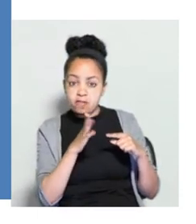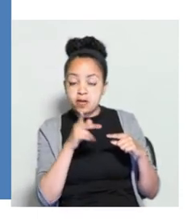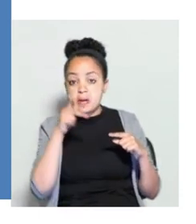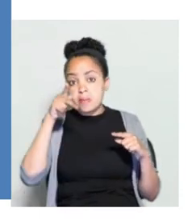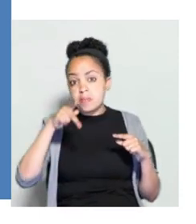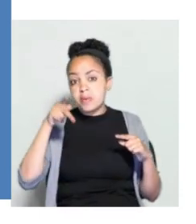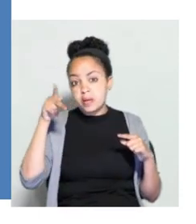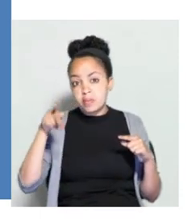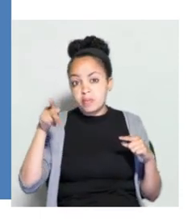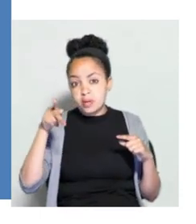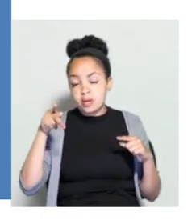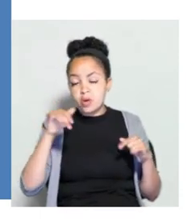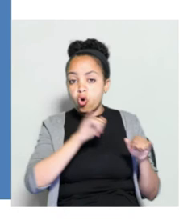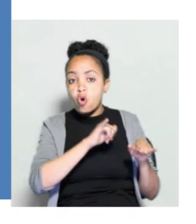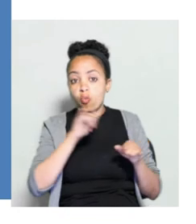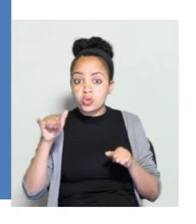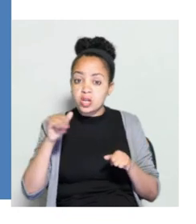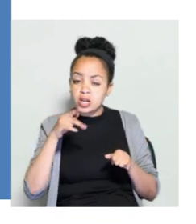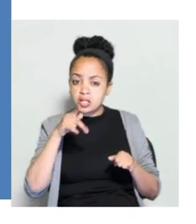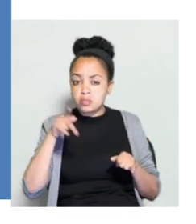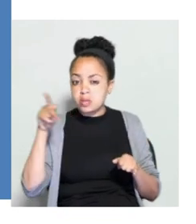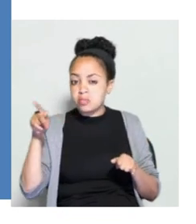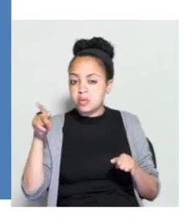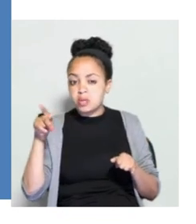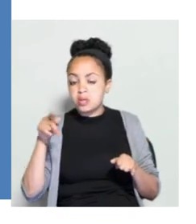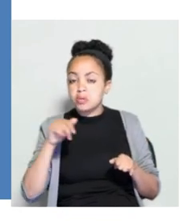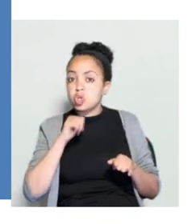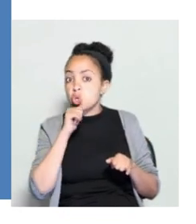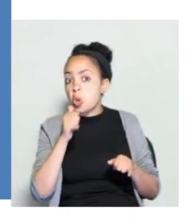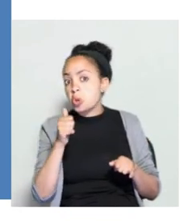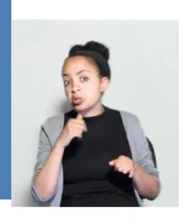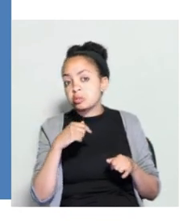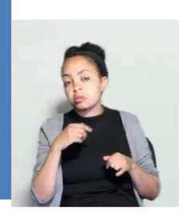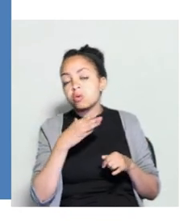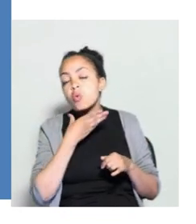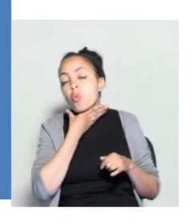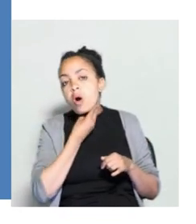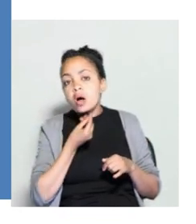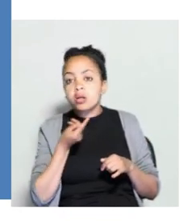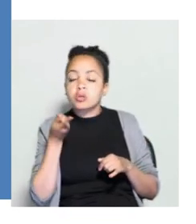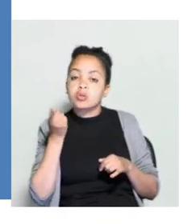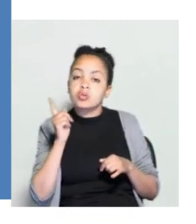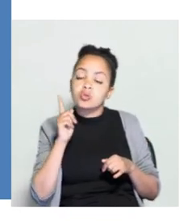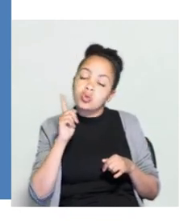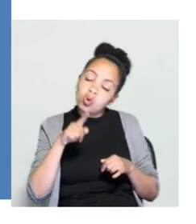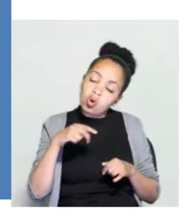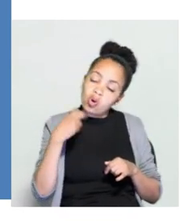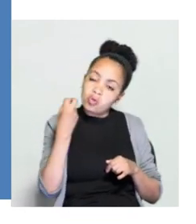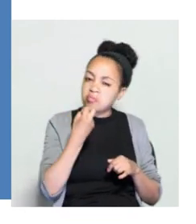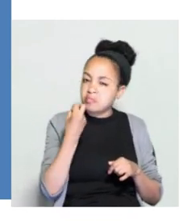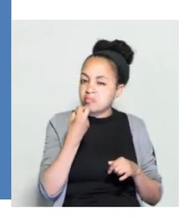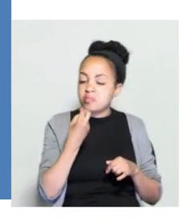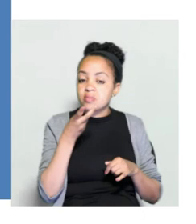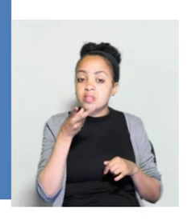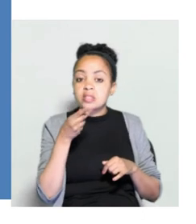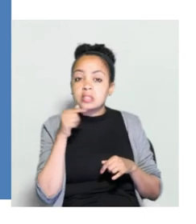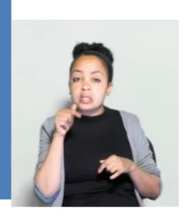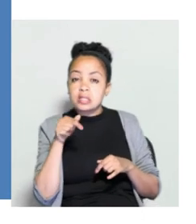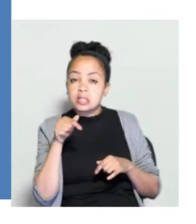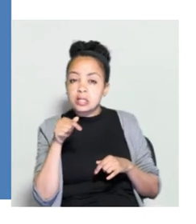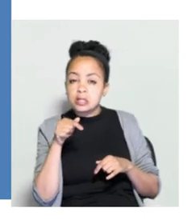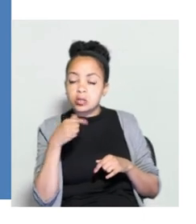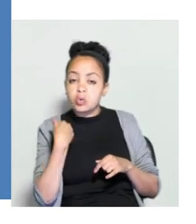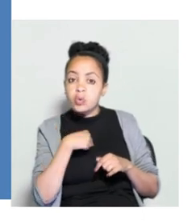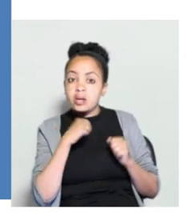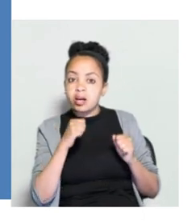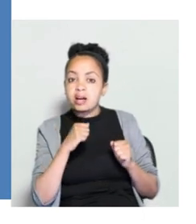25PP, homozygous P. We cannot say purple or white, since we are speaking about genotype. In case of phenotype,